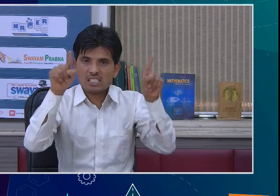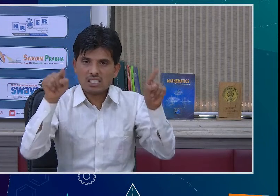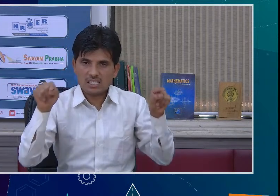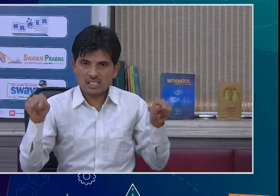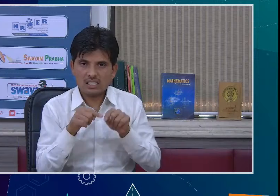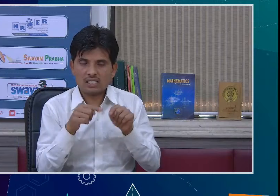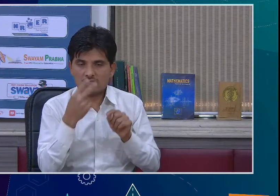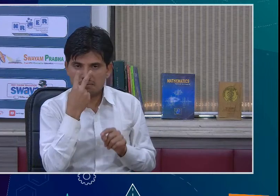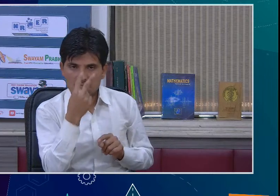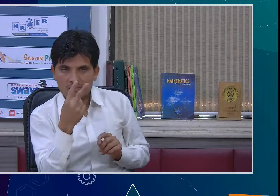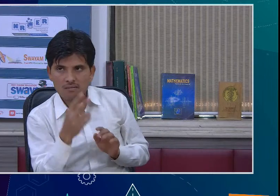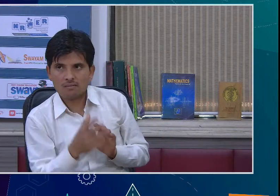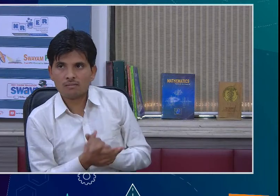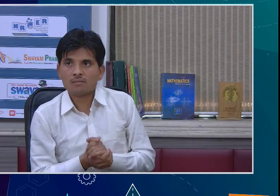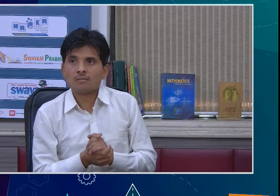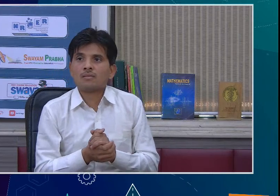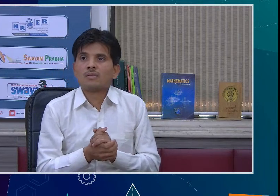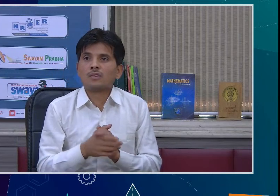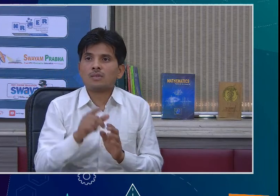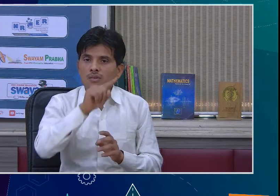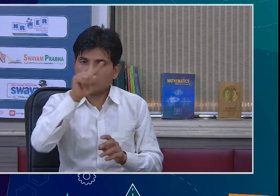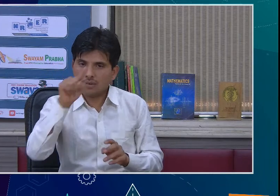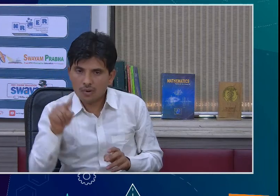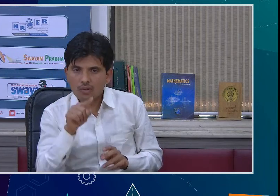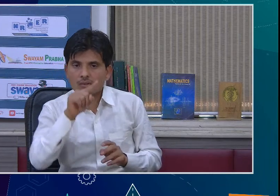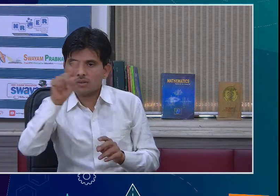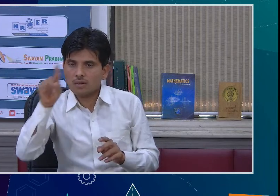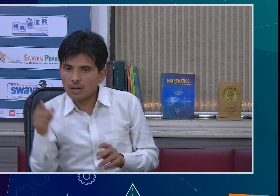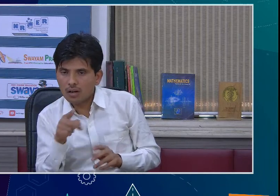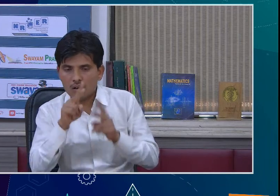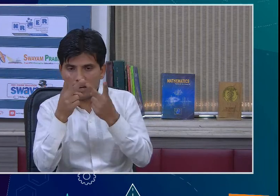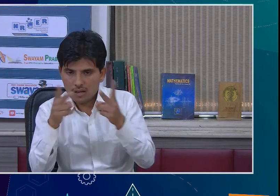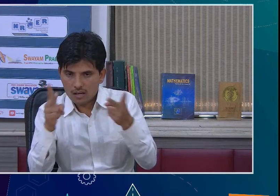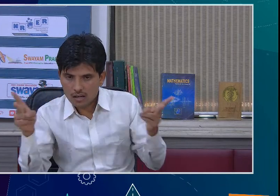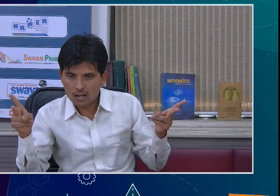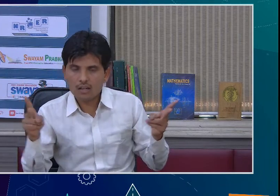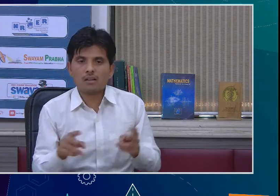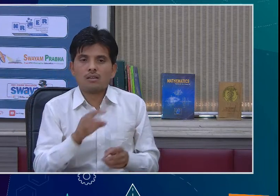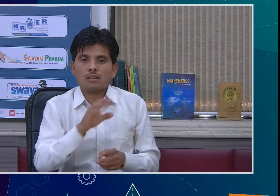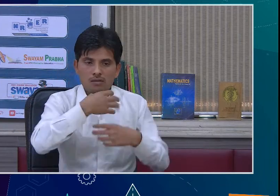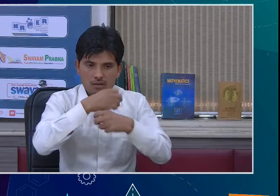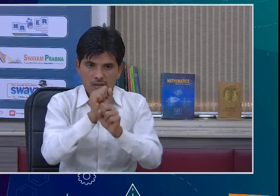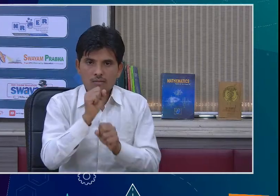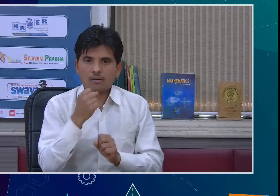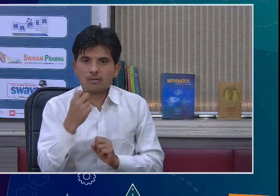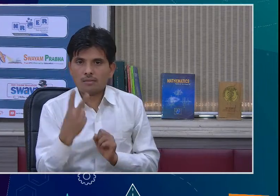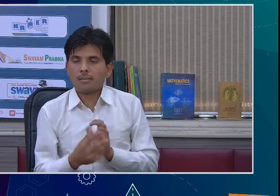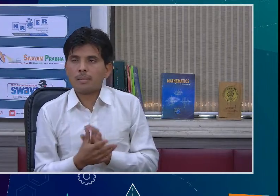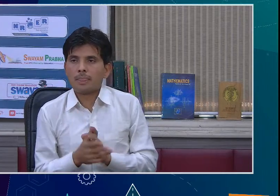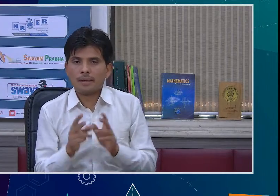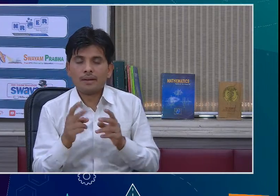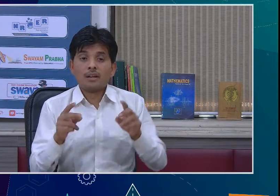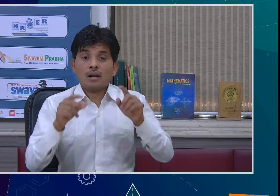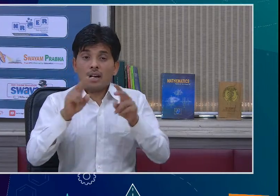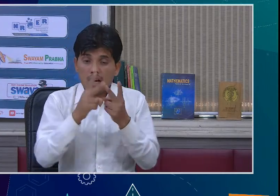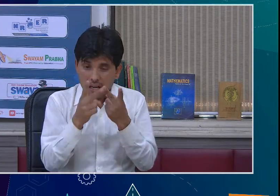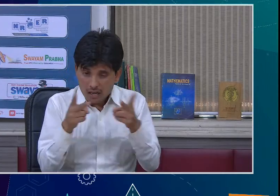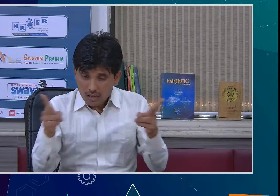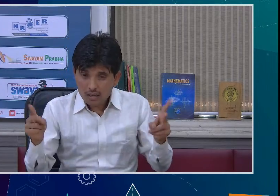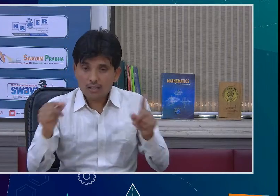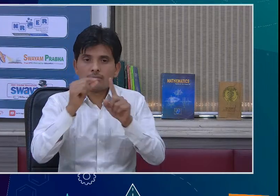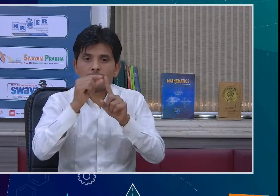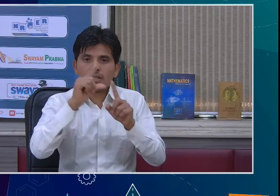So this is a tactile diagram which I have also traced it. So these are all the different planets that